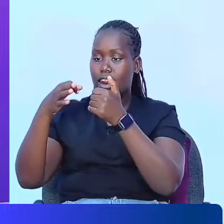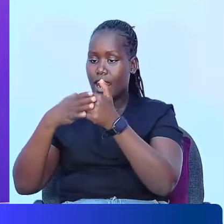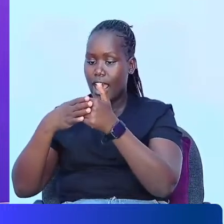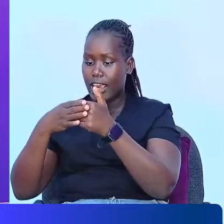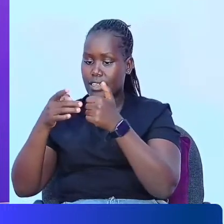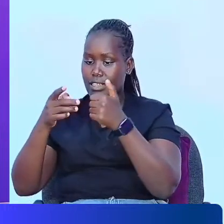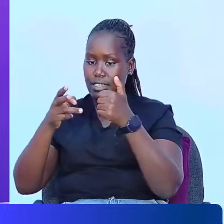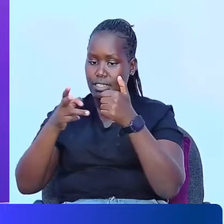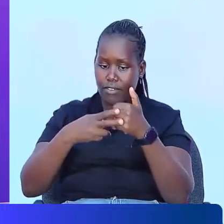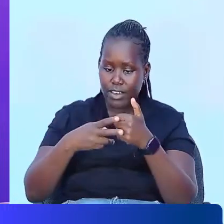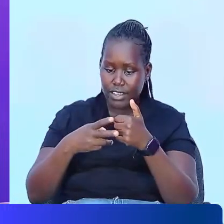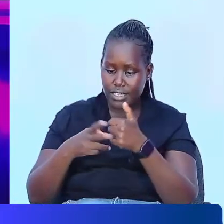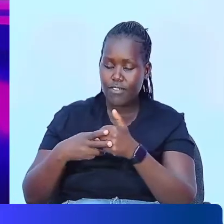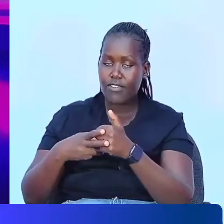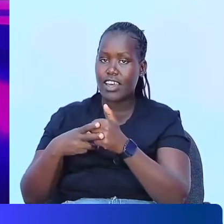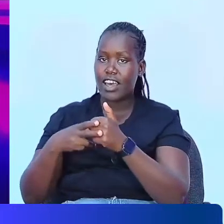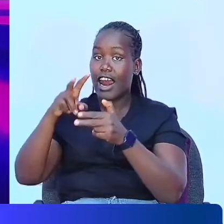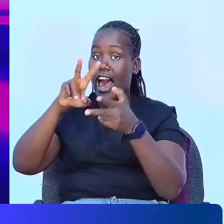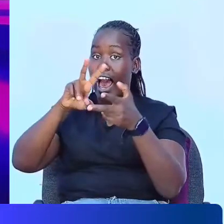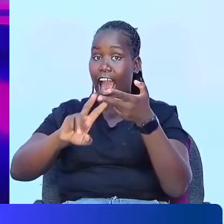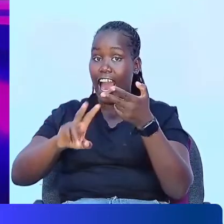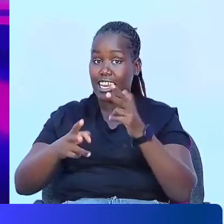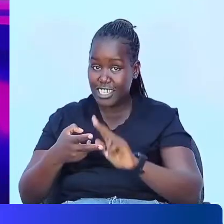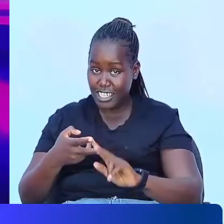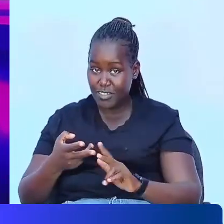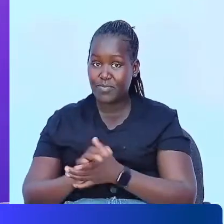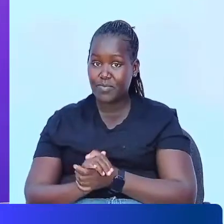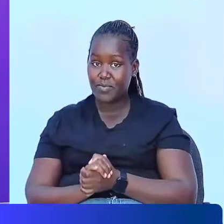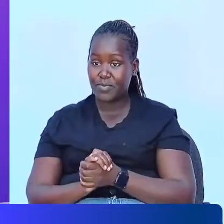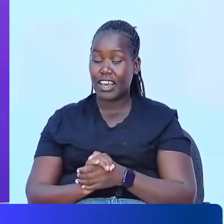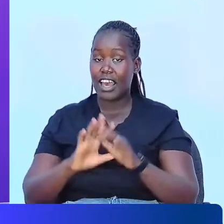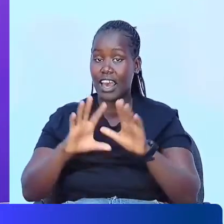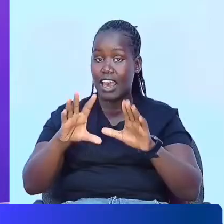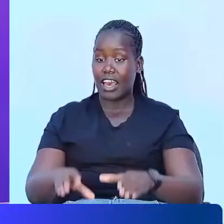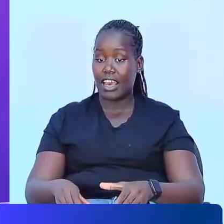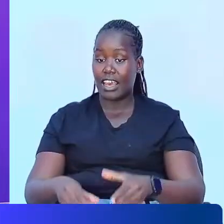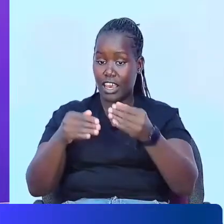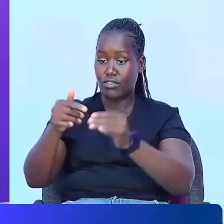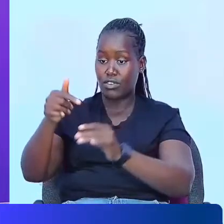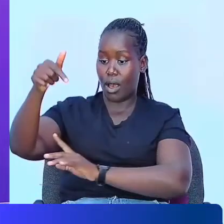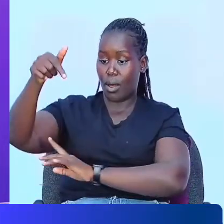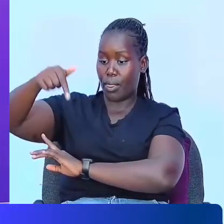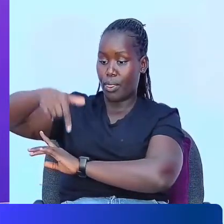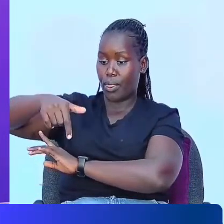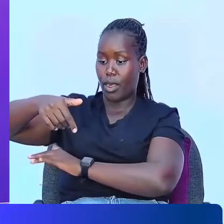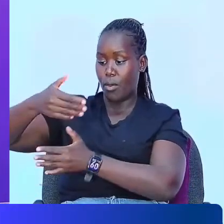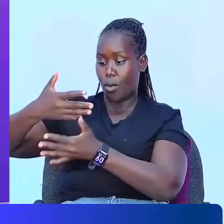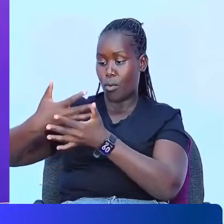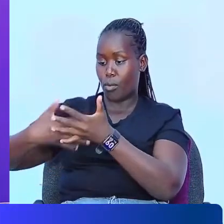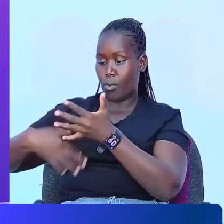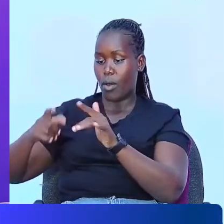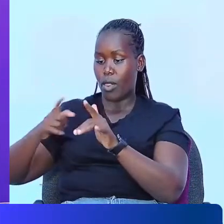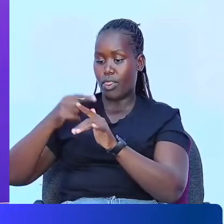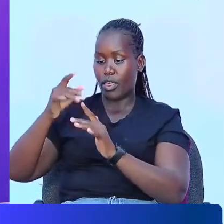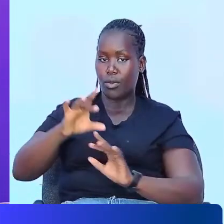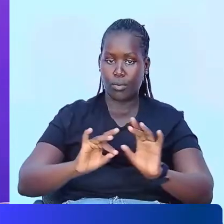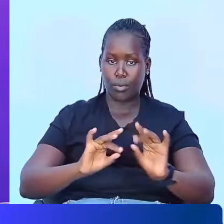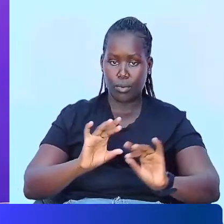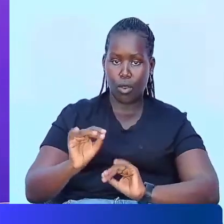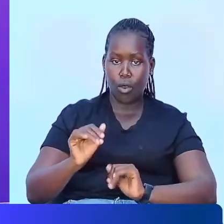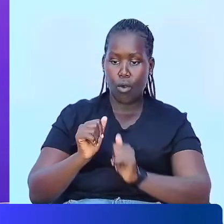star 977. Star 977 hash. Yeah. Gives you a drop-down menu and you select whatever